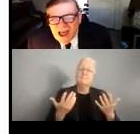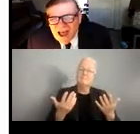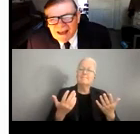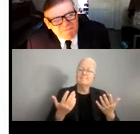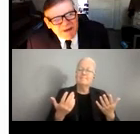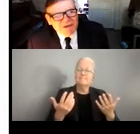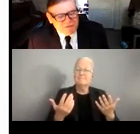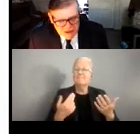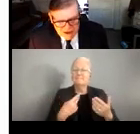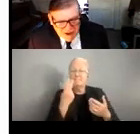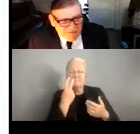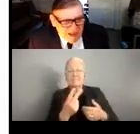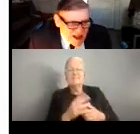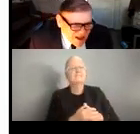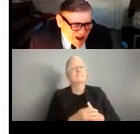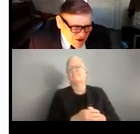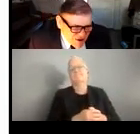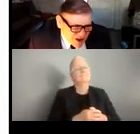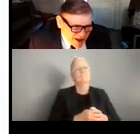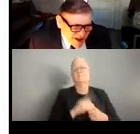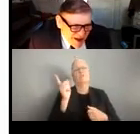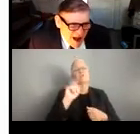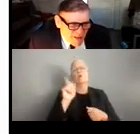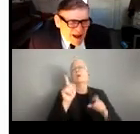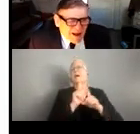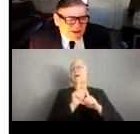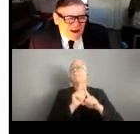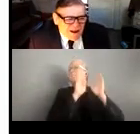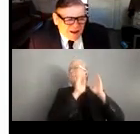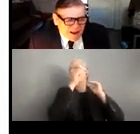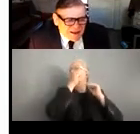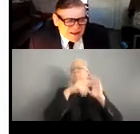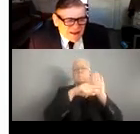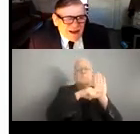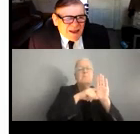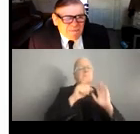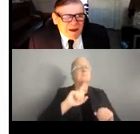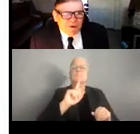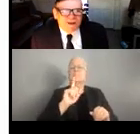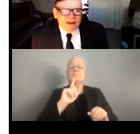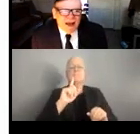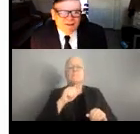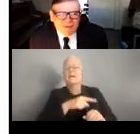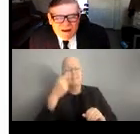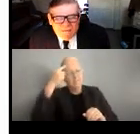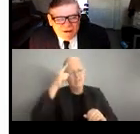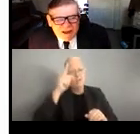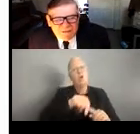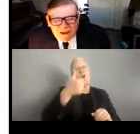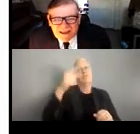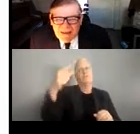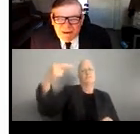are rarely impairment specific. They are usually about things that other people would say.